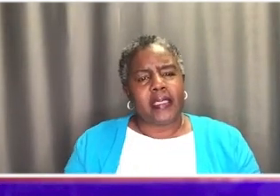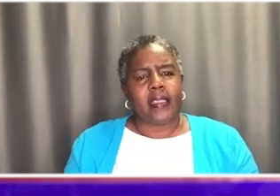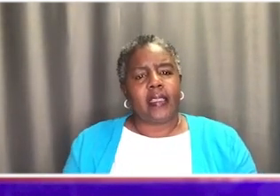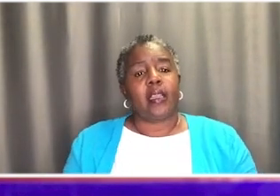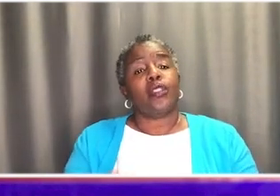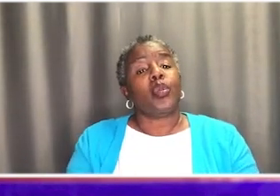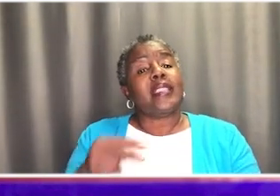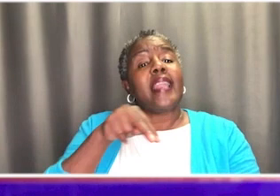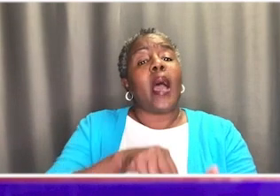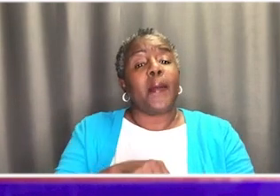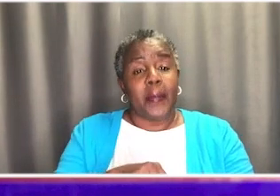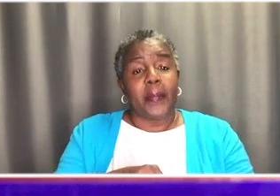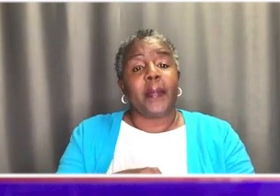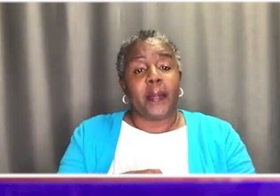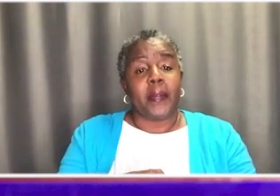Stand up.